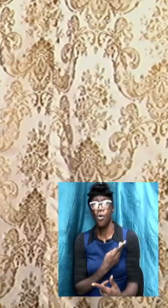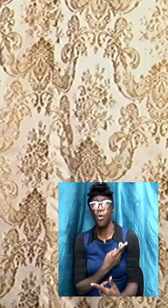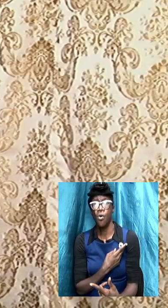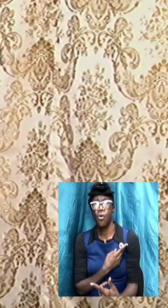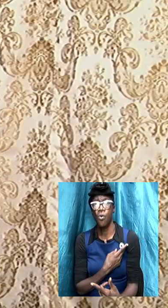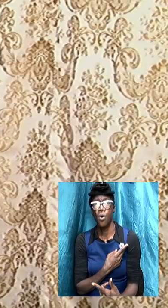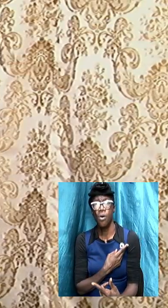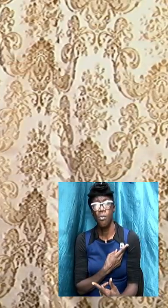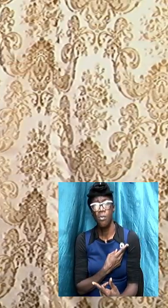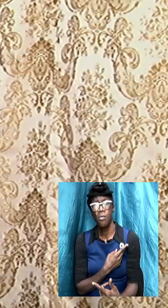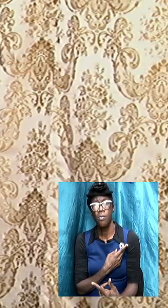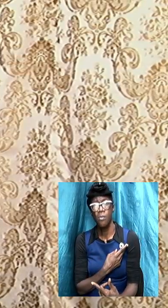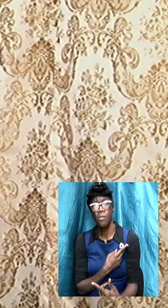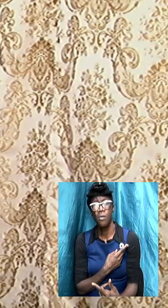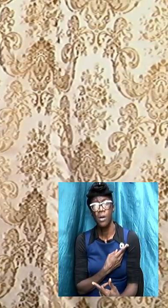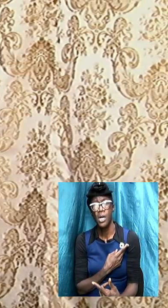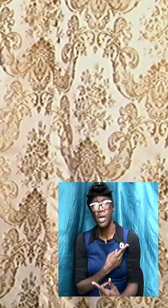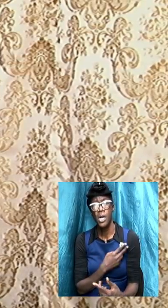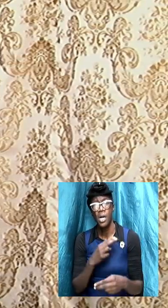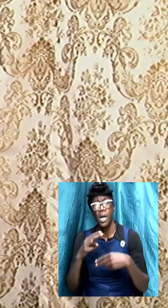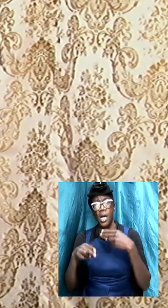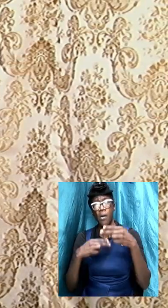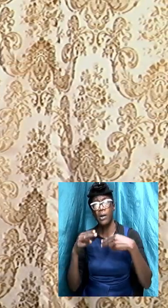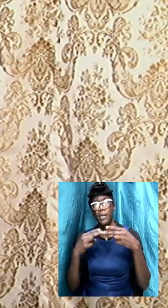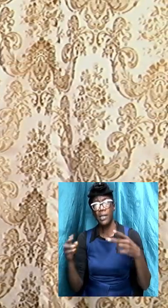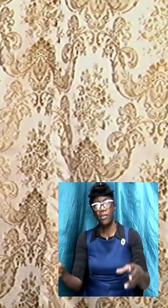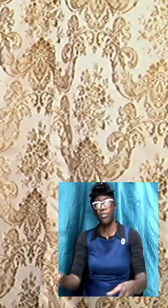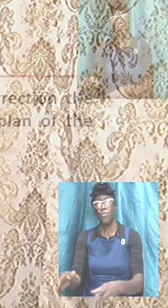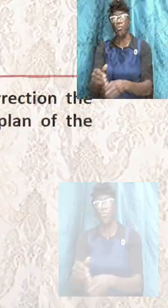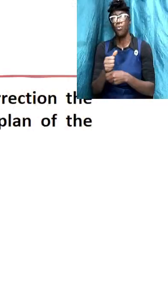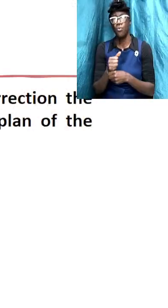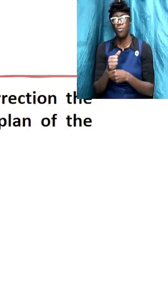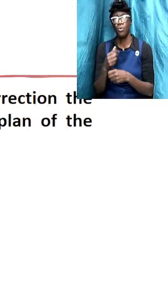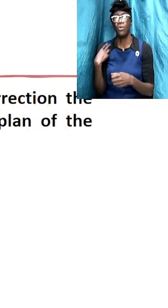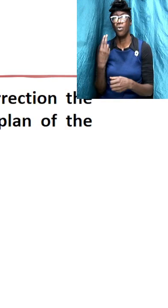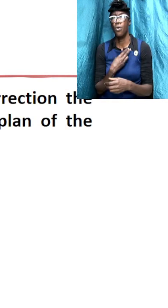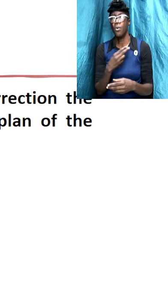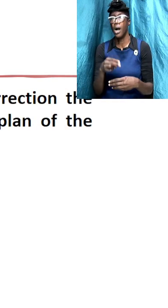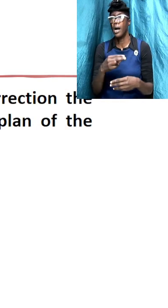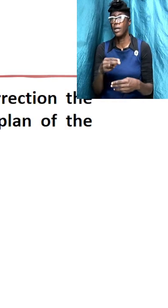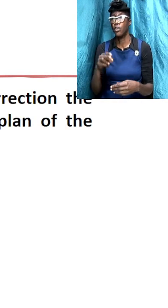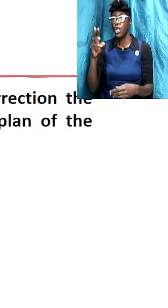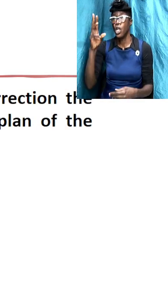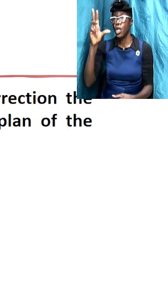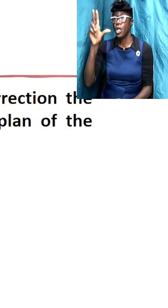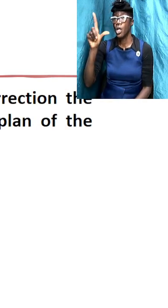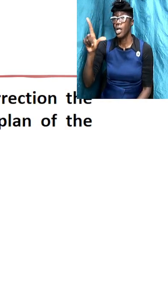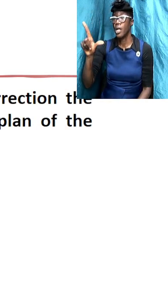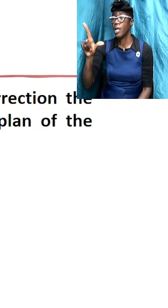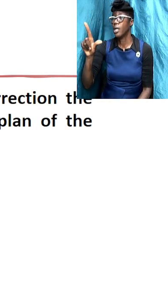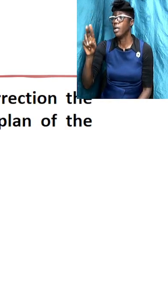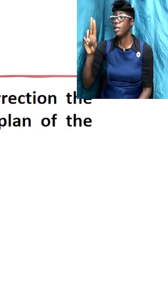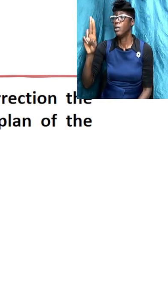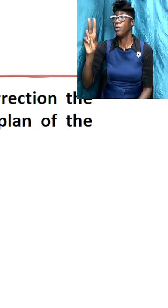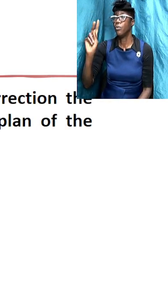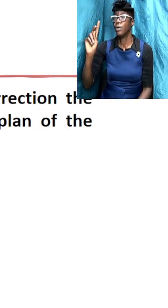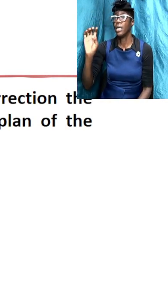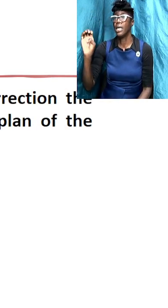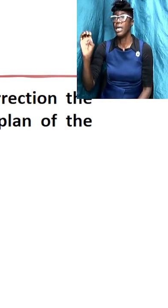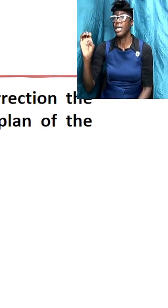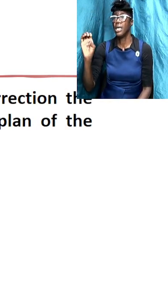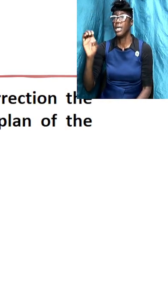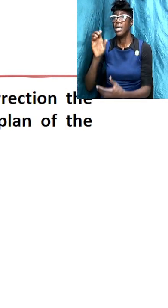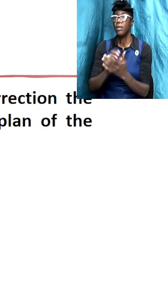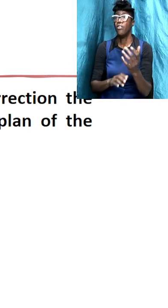to hold dear to our hearts. Luke 24, from verse 46 to 47, 49 says, and he spake unto